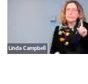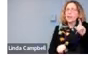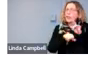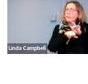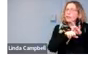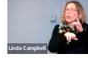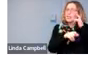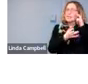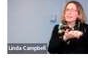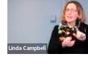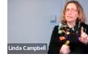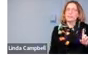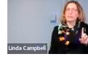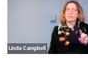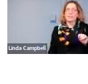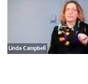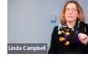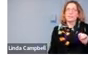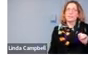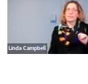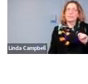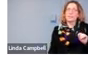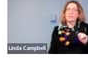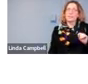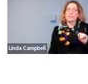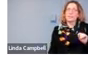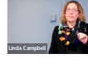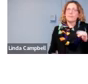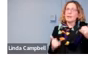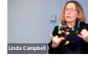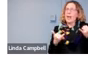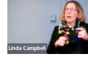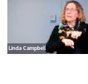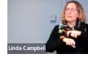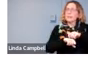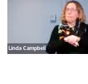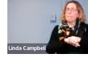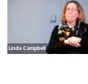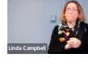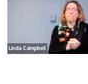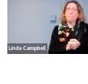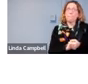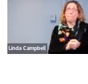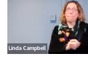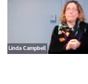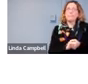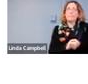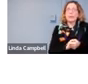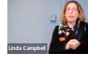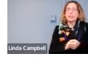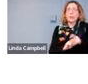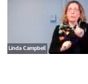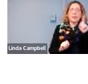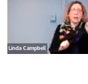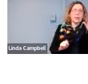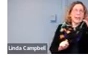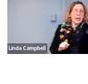couple. But that could be early detection. No. Maybe now's the time.